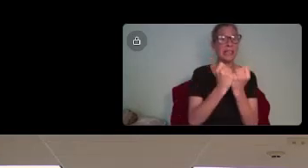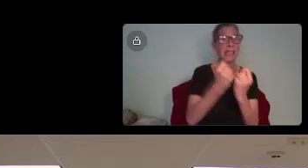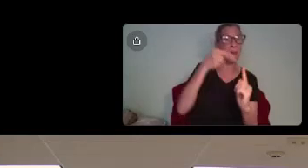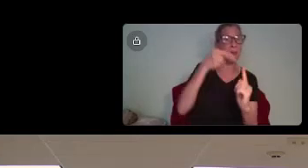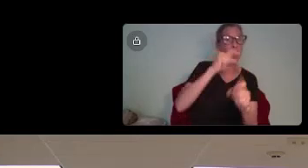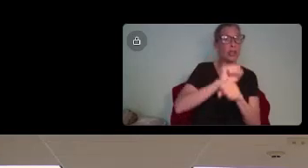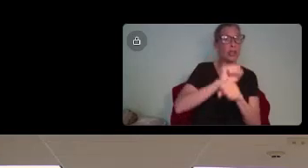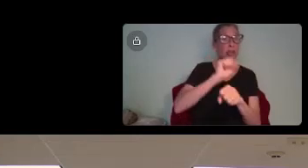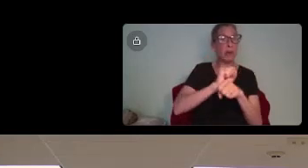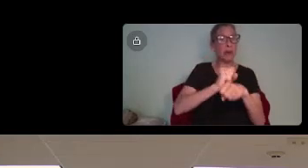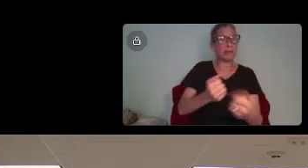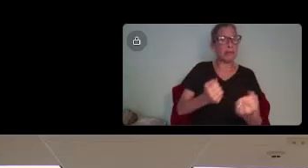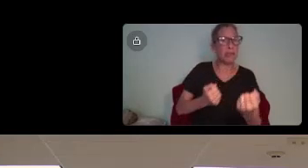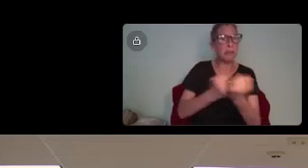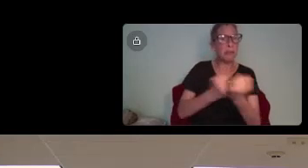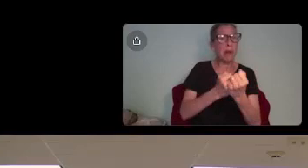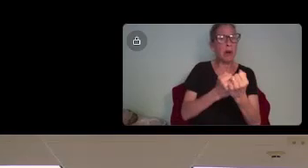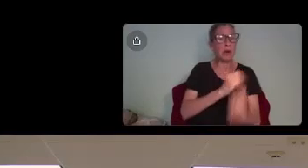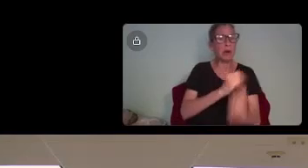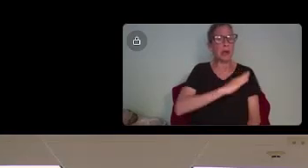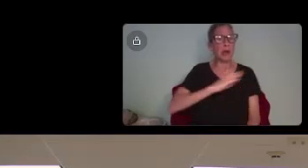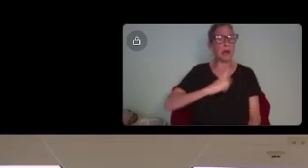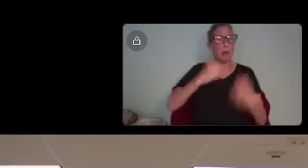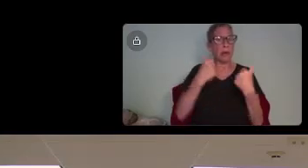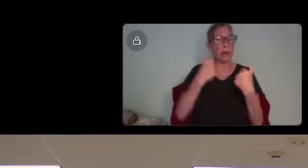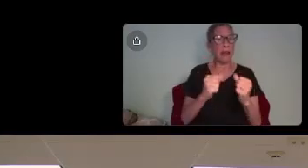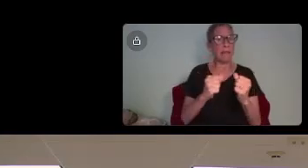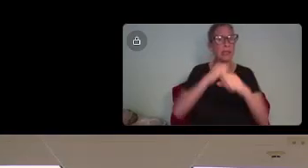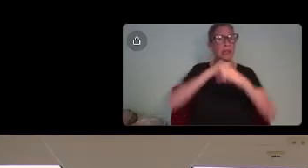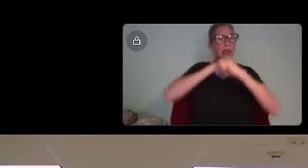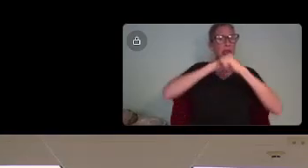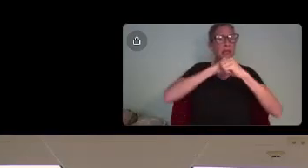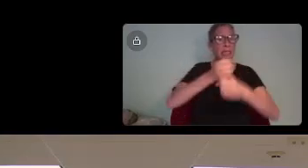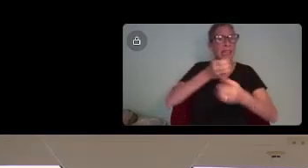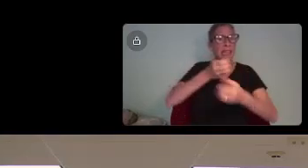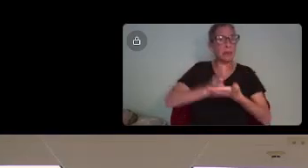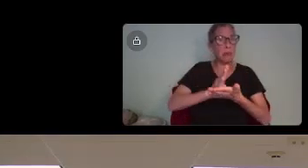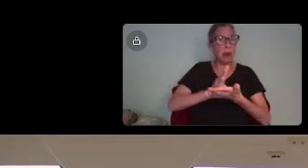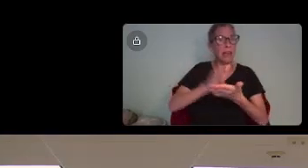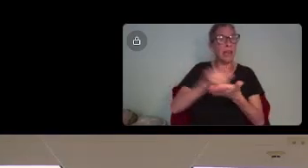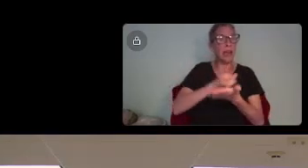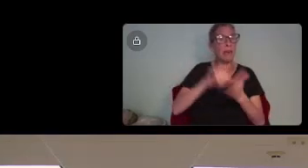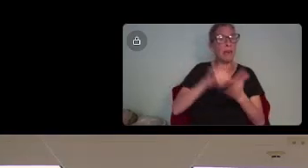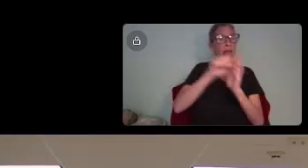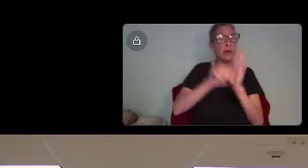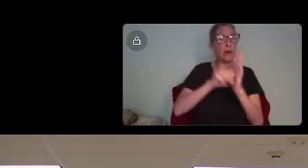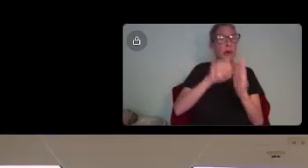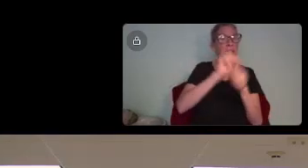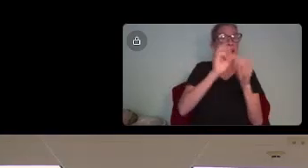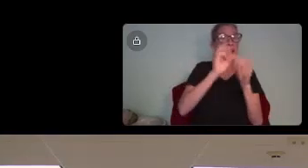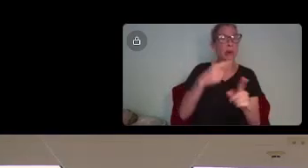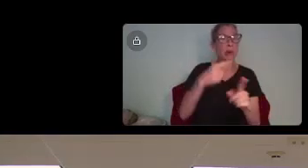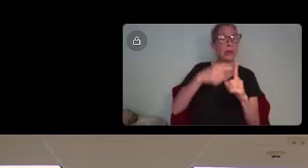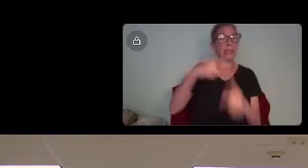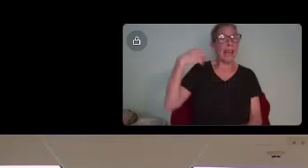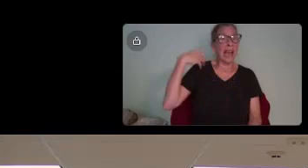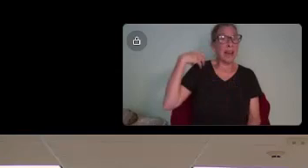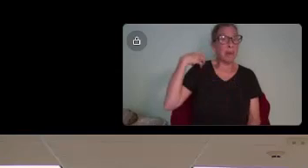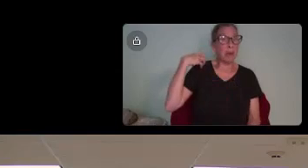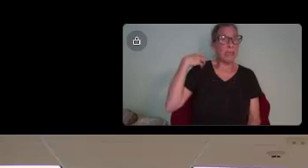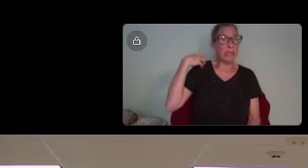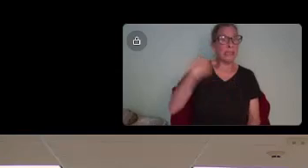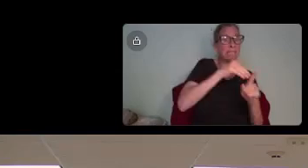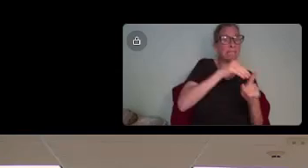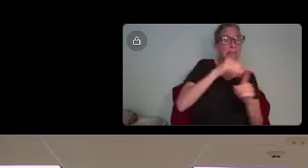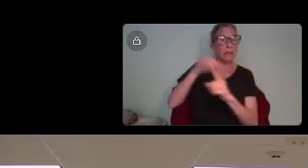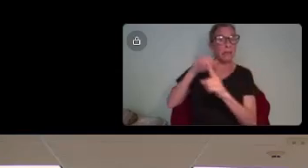board's efforts to protect the rights of New York State workers and employers and raise awareness of the critical benefit programs administered